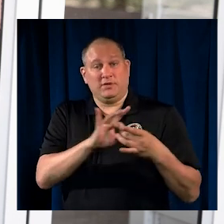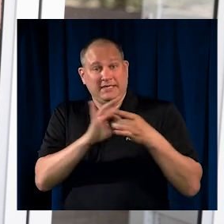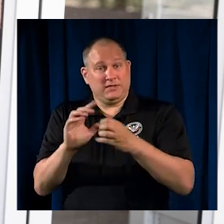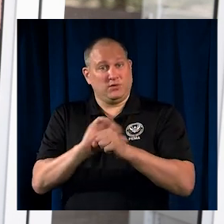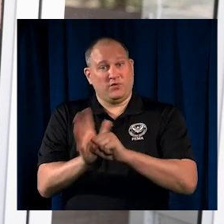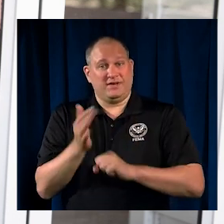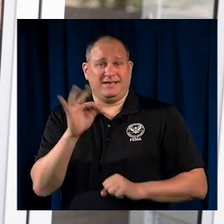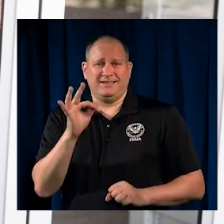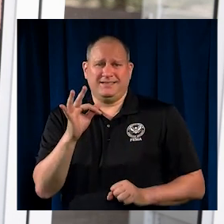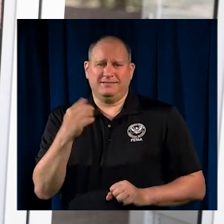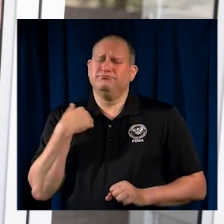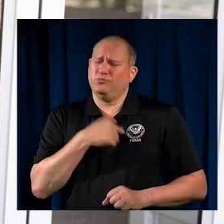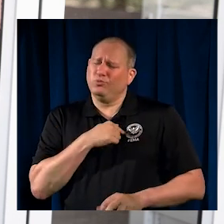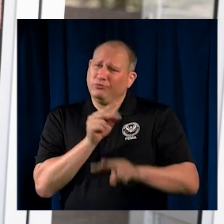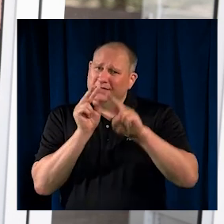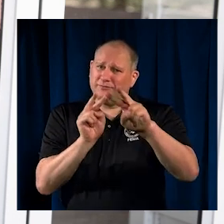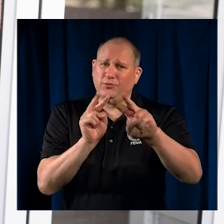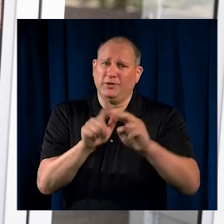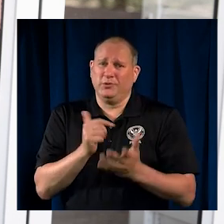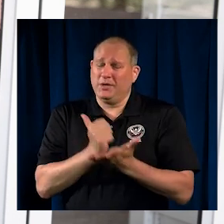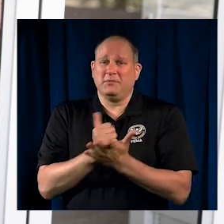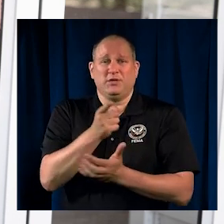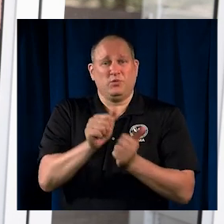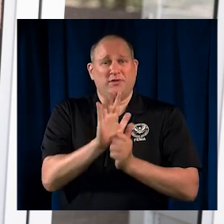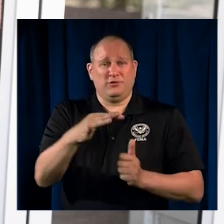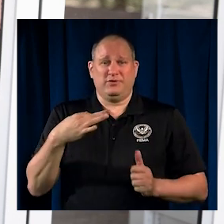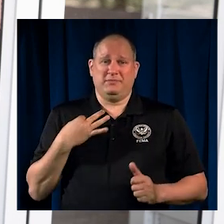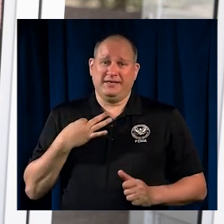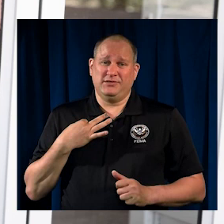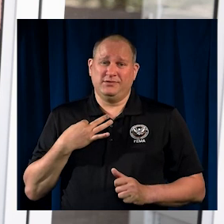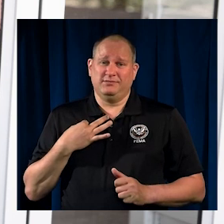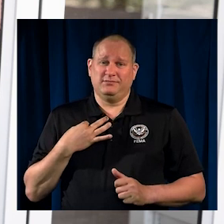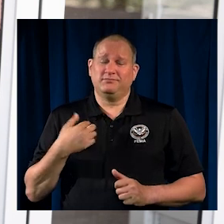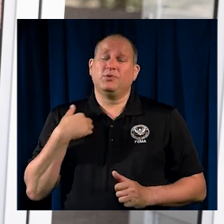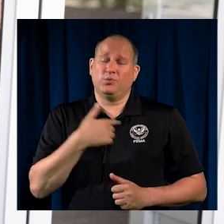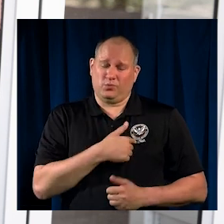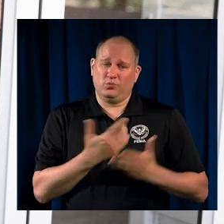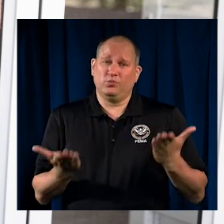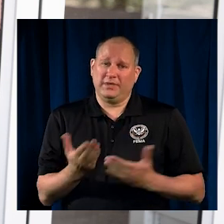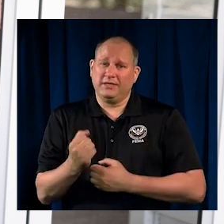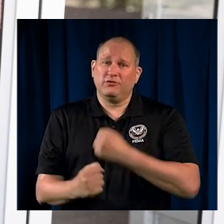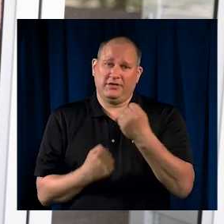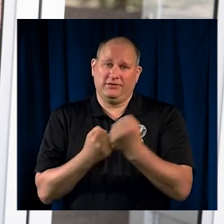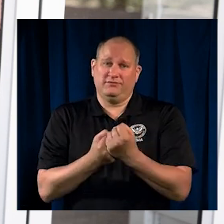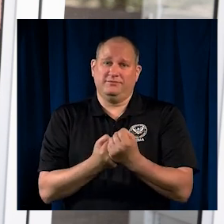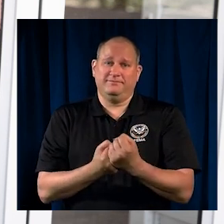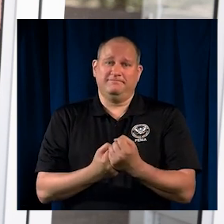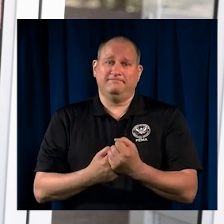COVID-19, we look forward to helping you with your application. We are here.